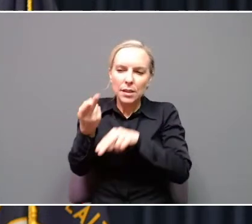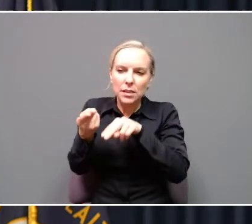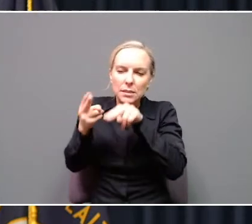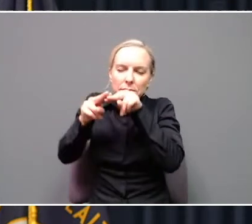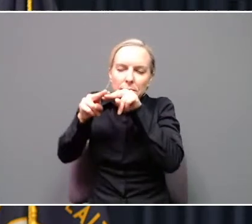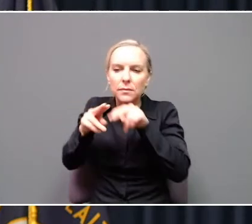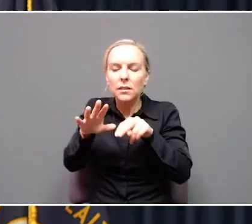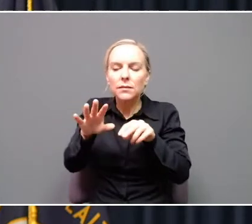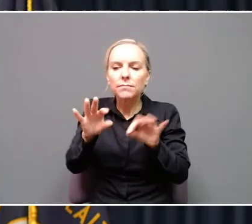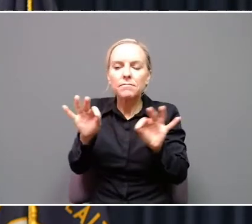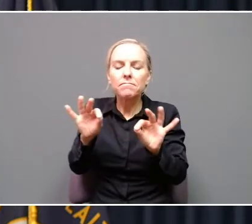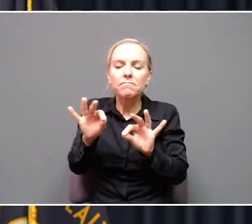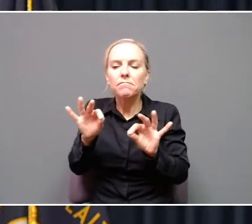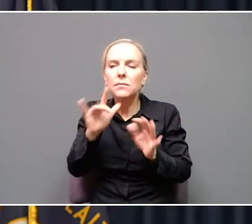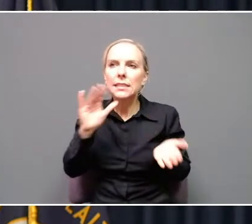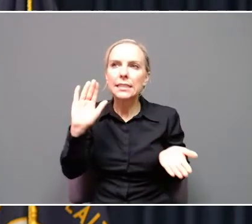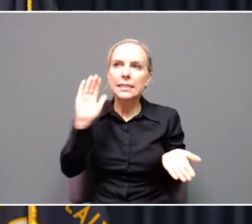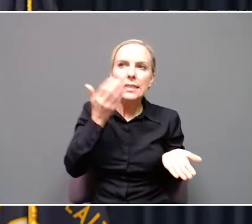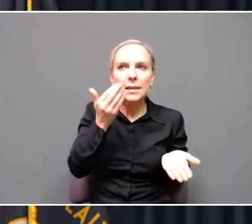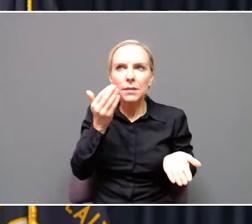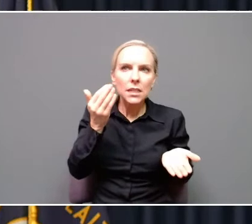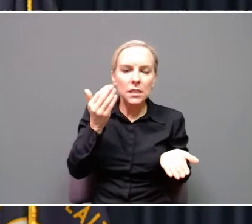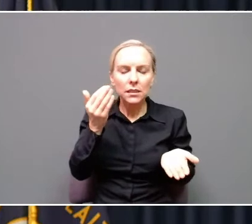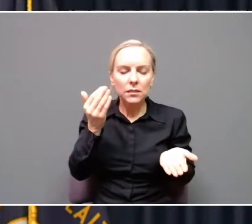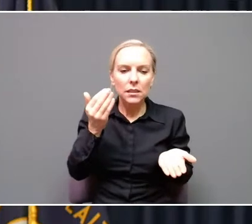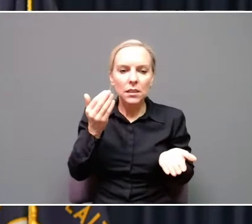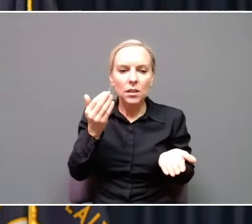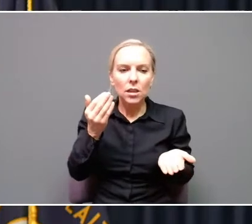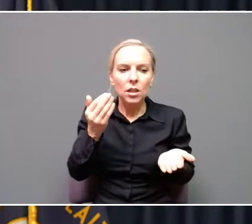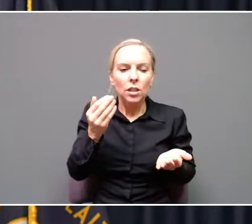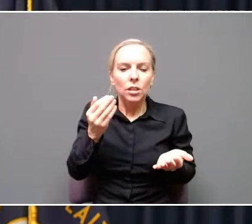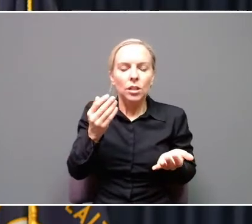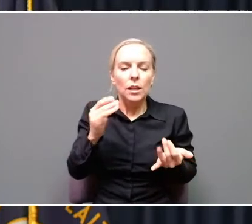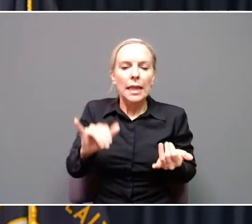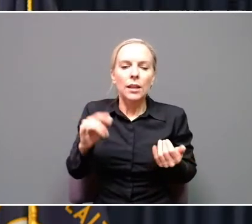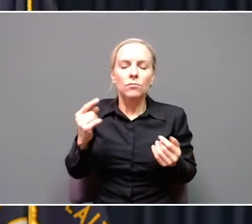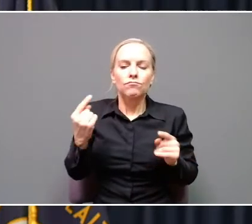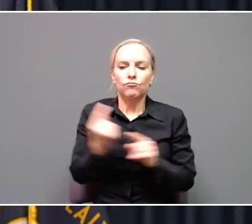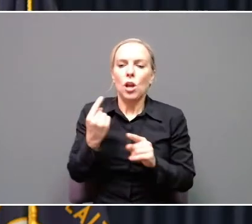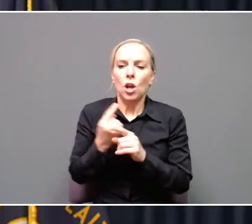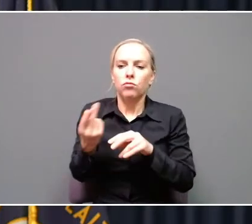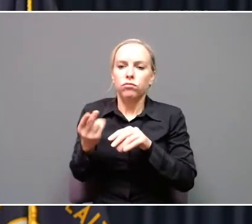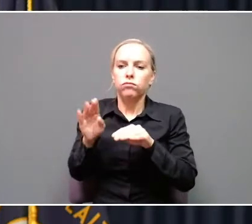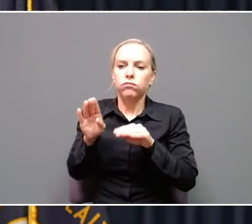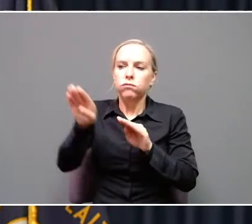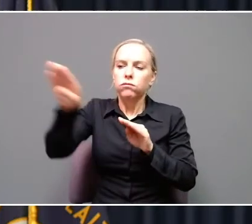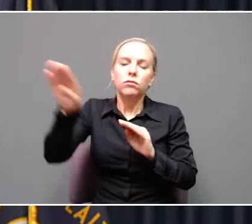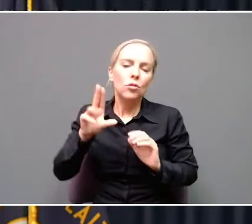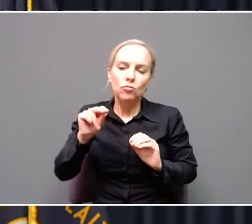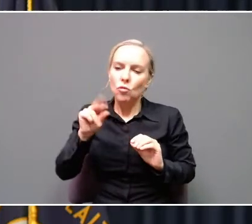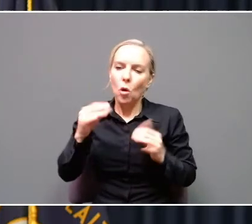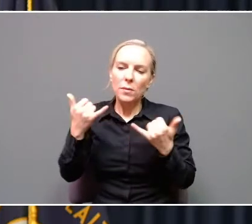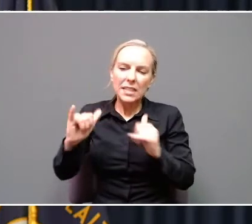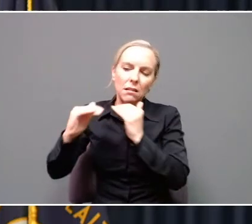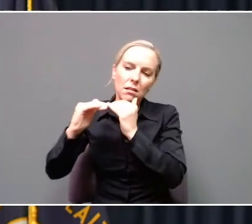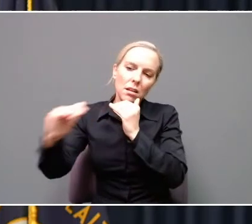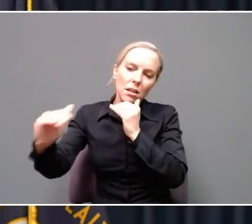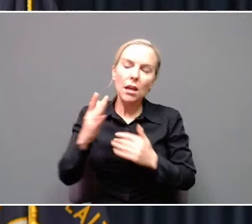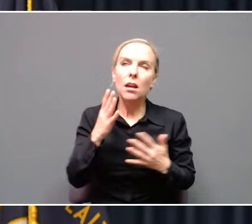be in any type of regular increase. And thankfully, ICUs and